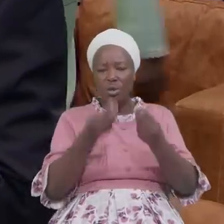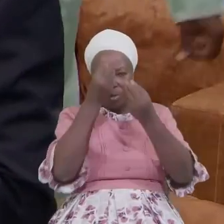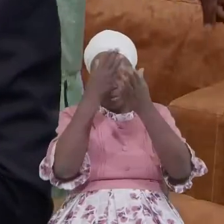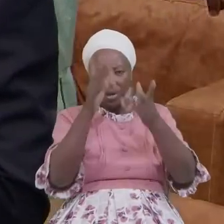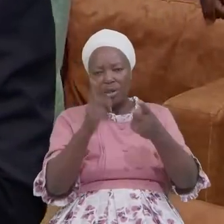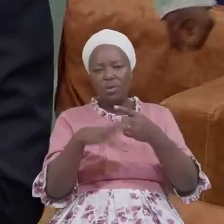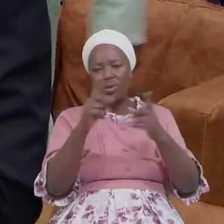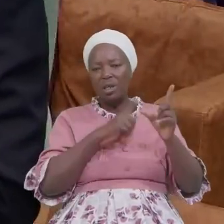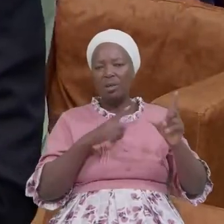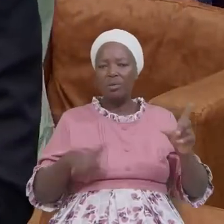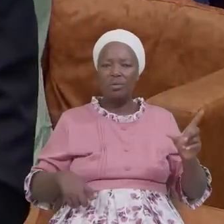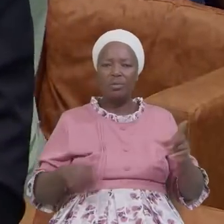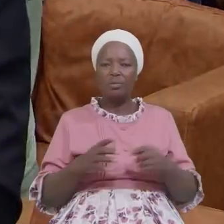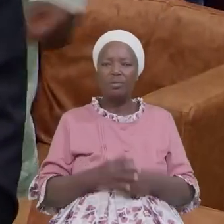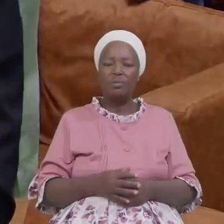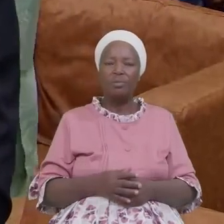Lord.